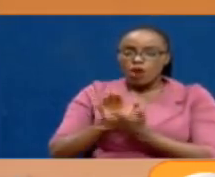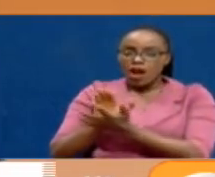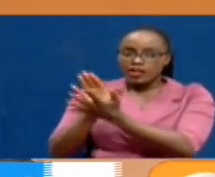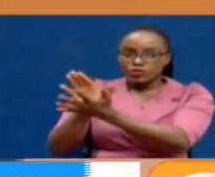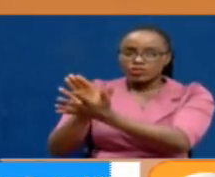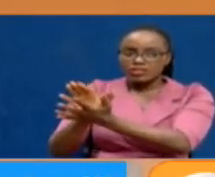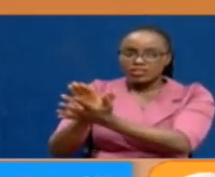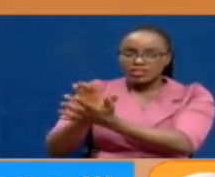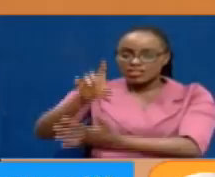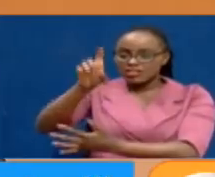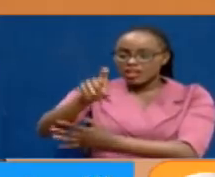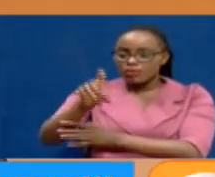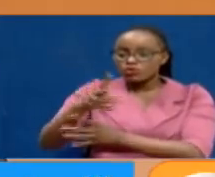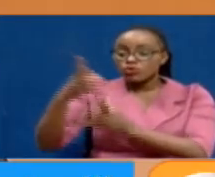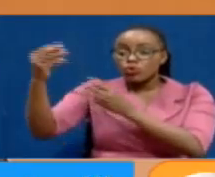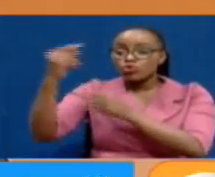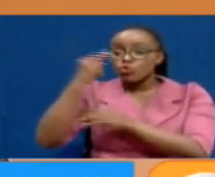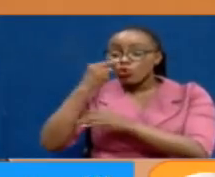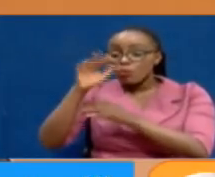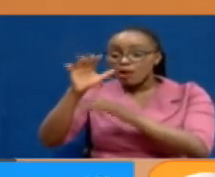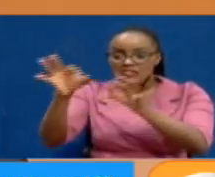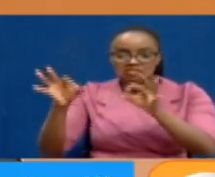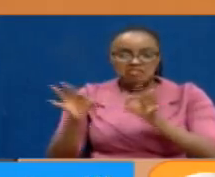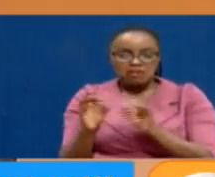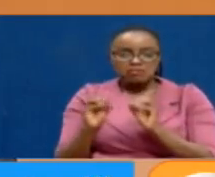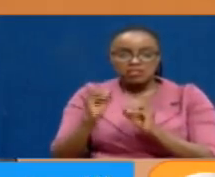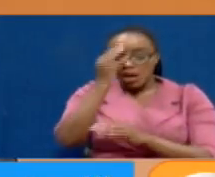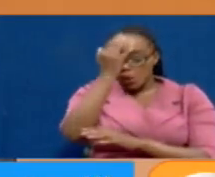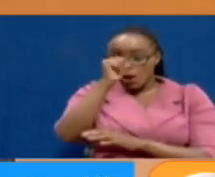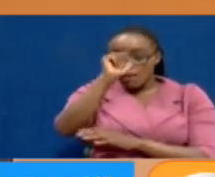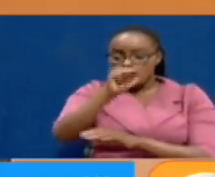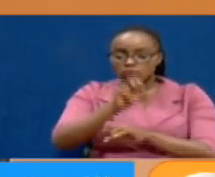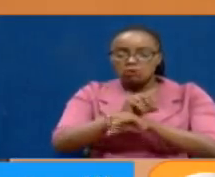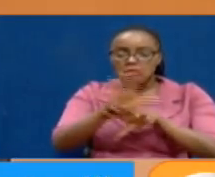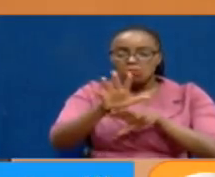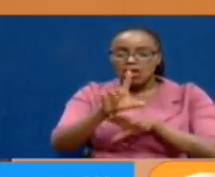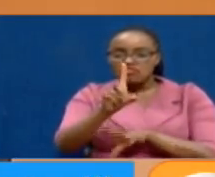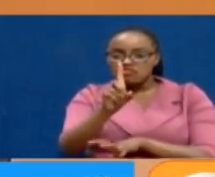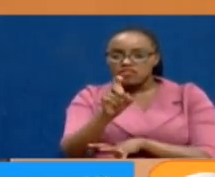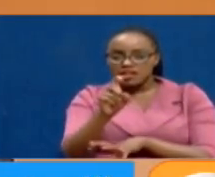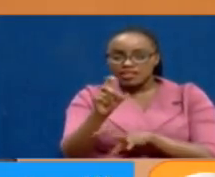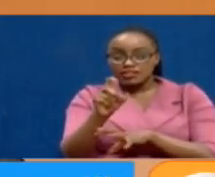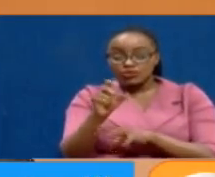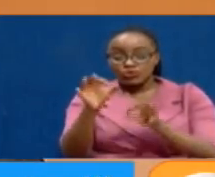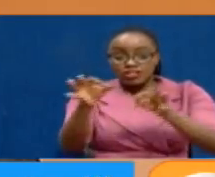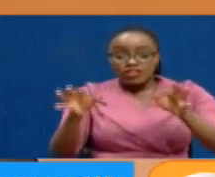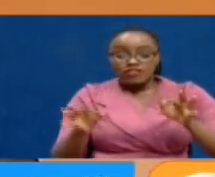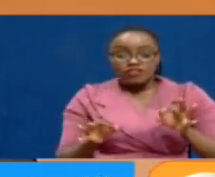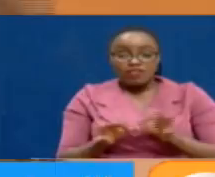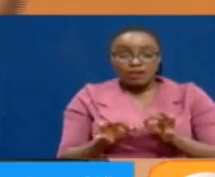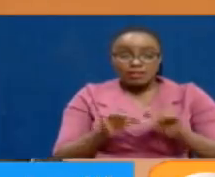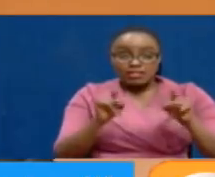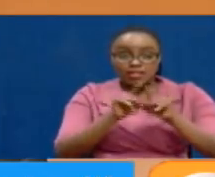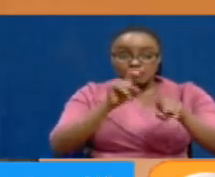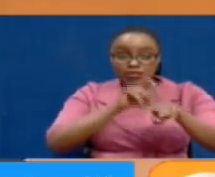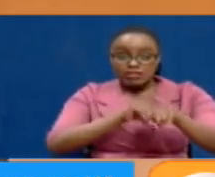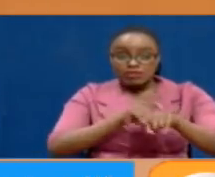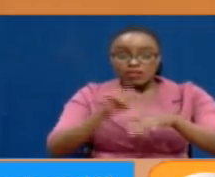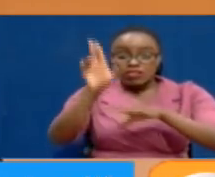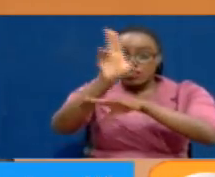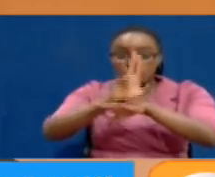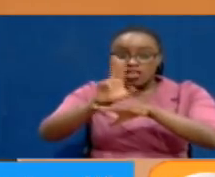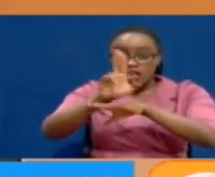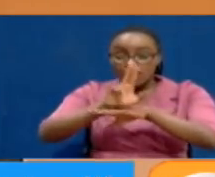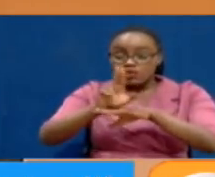isolated, they shouldn't go home to their families because they may spread the virus to their families. At the same time, they should not even be using